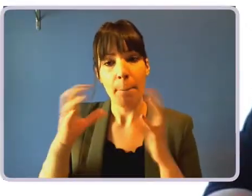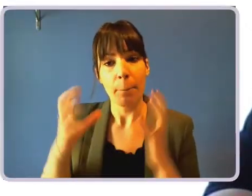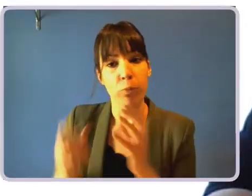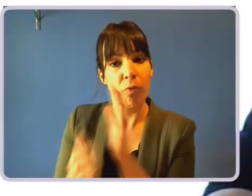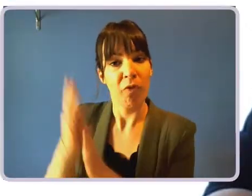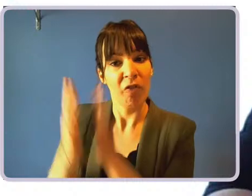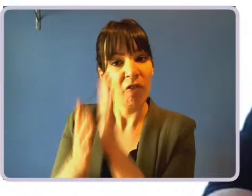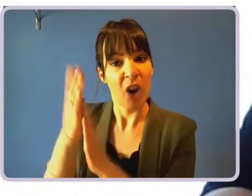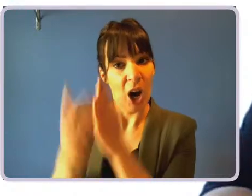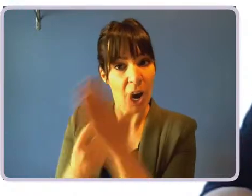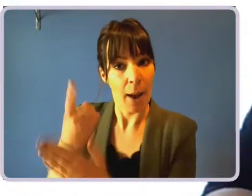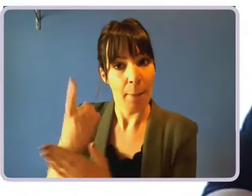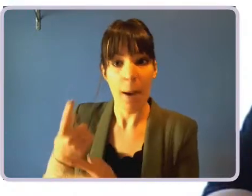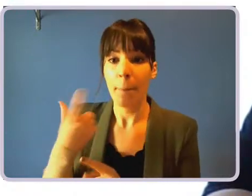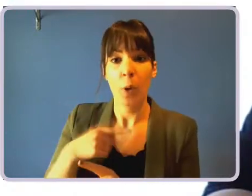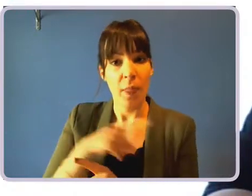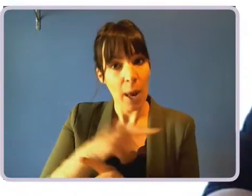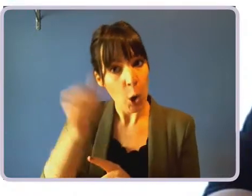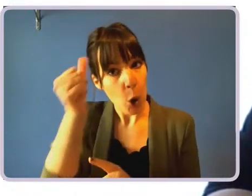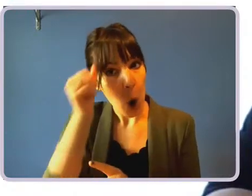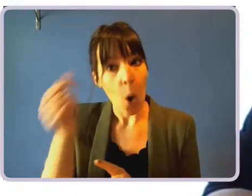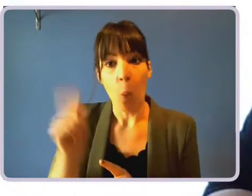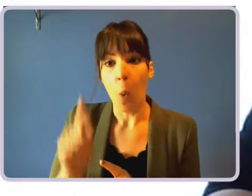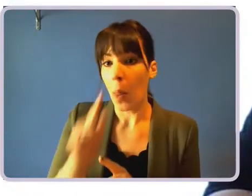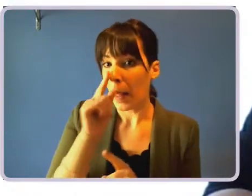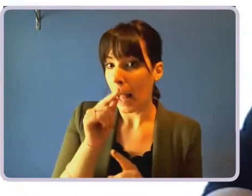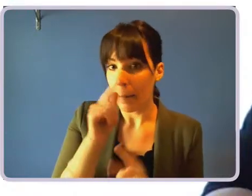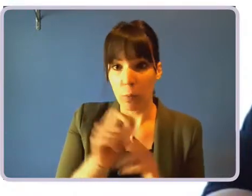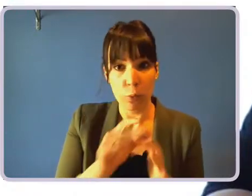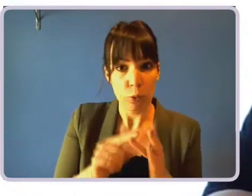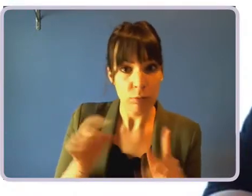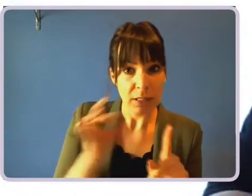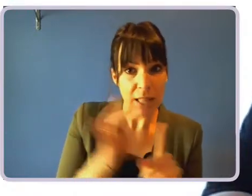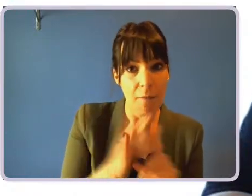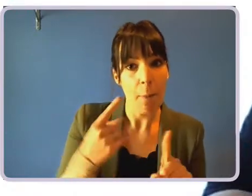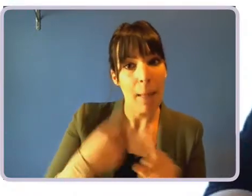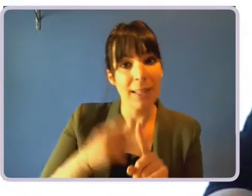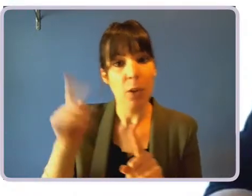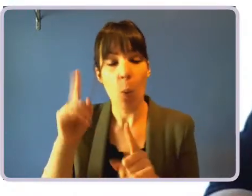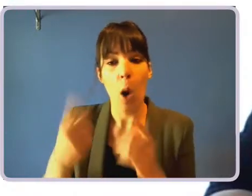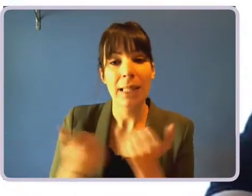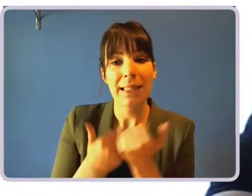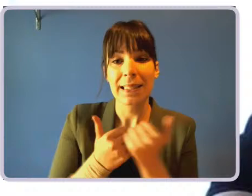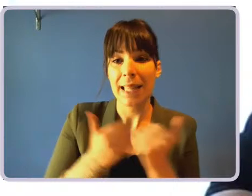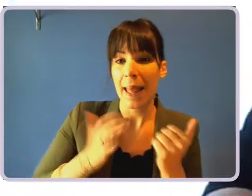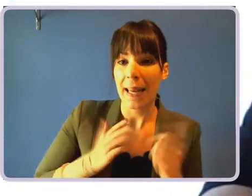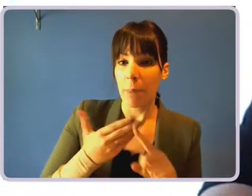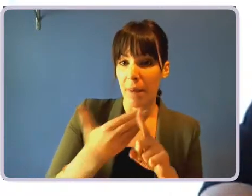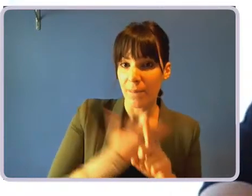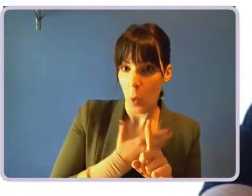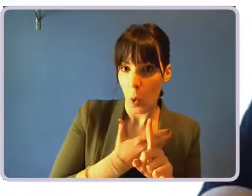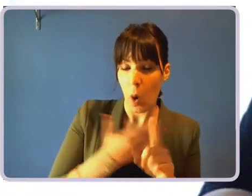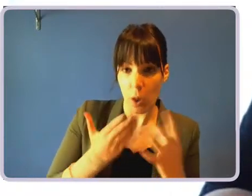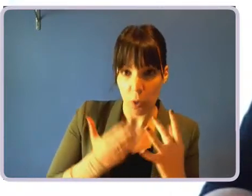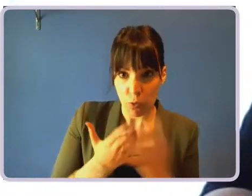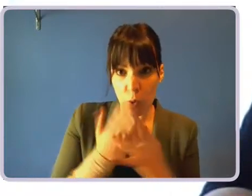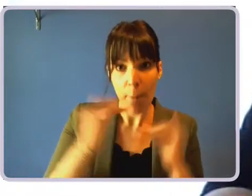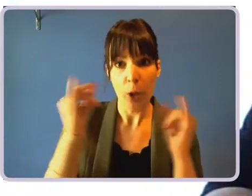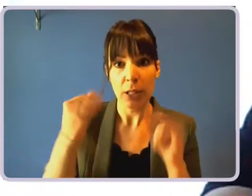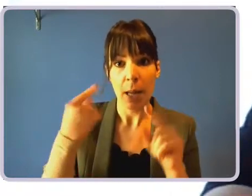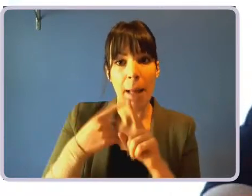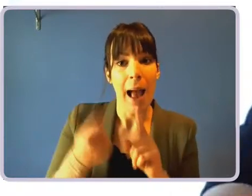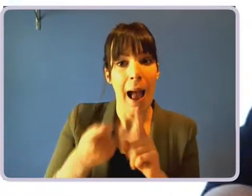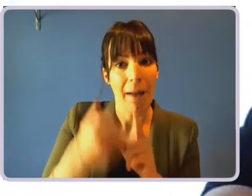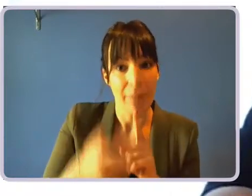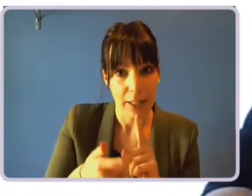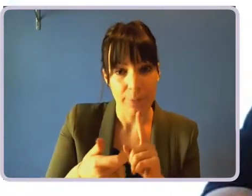able to do for themselves and what assistance is needed before, during and after an emergency. Angela Cook will share